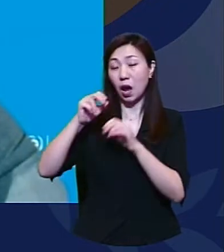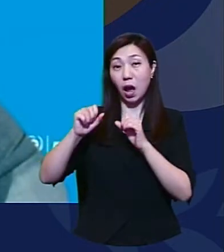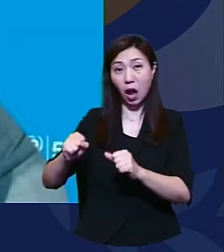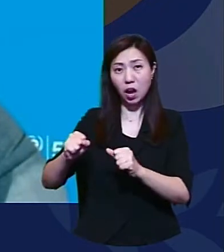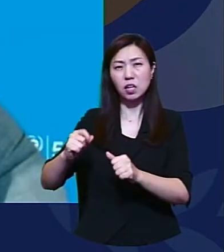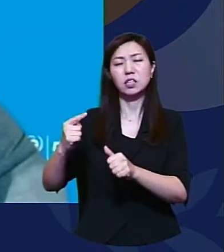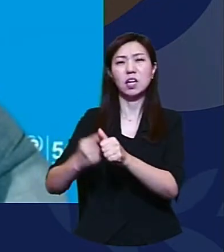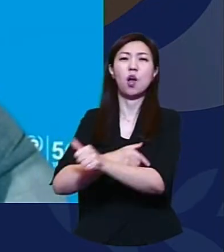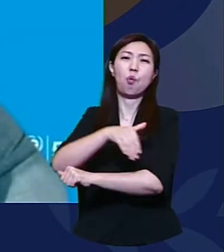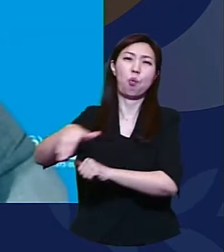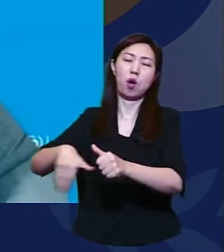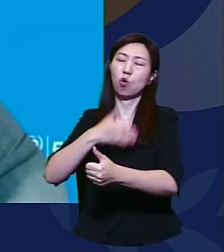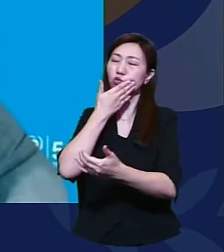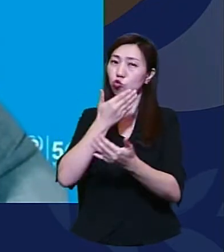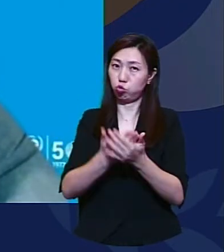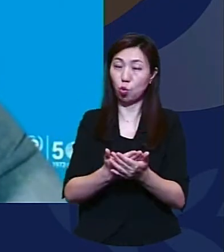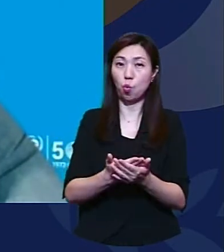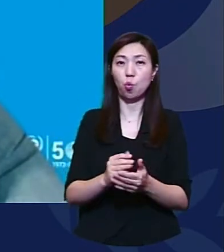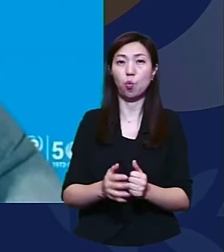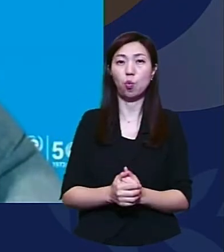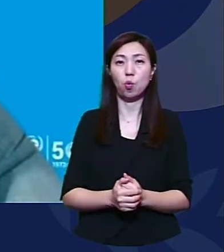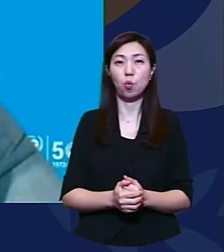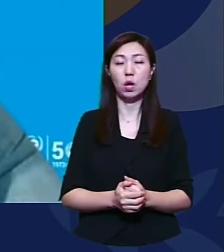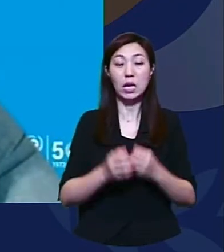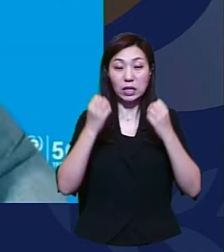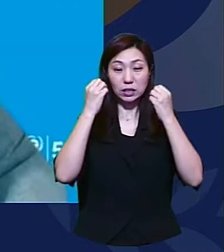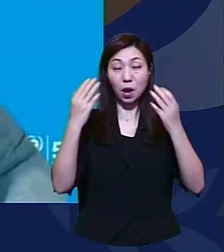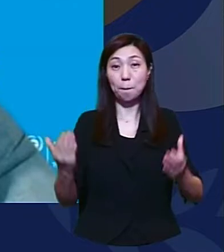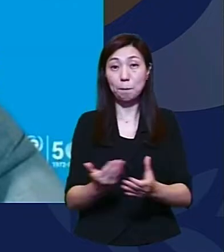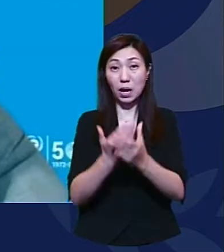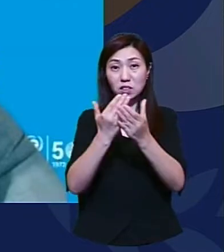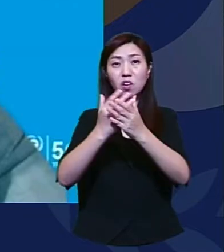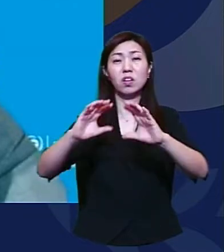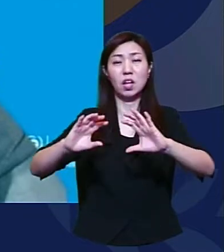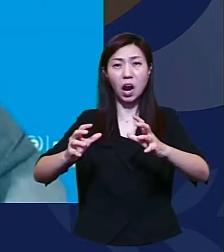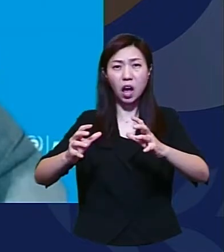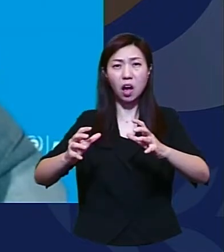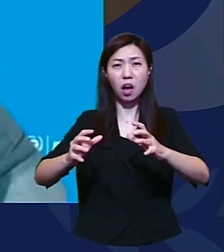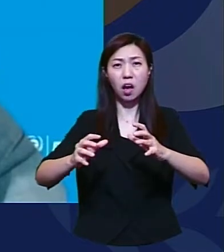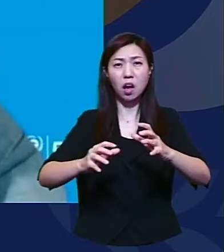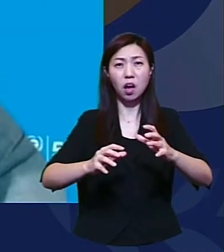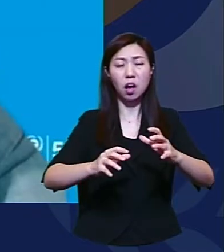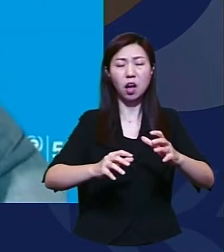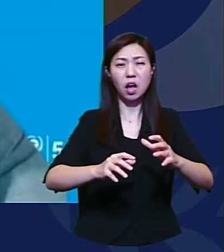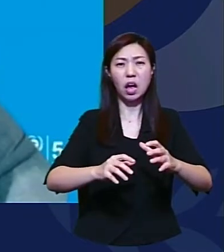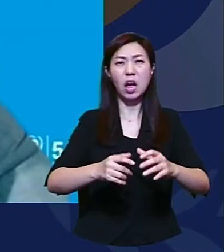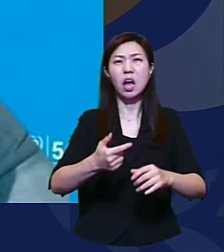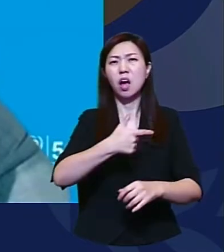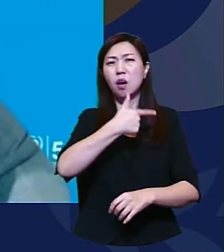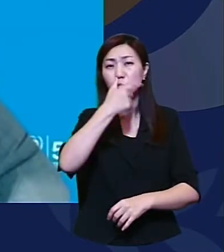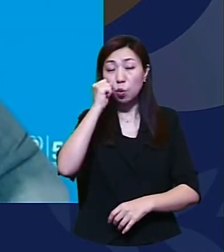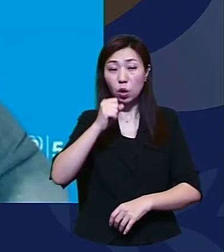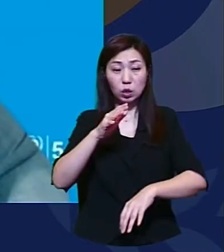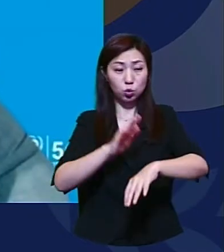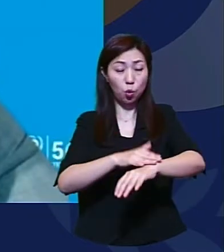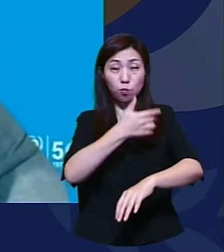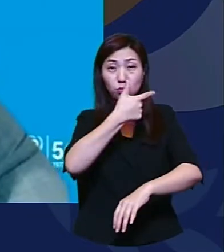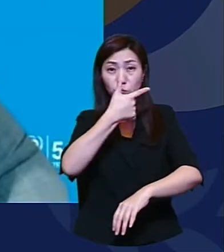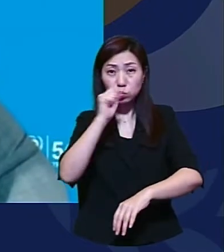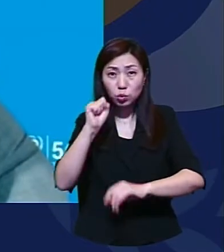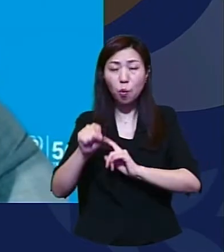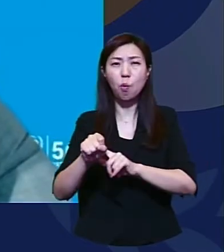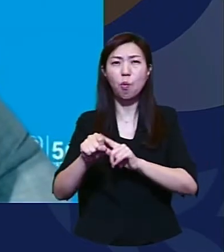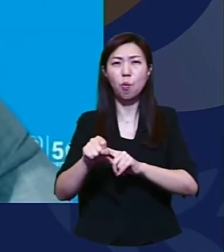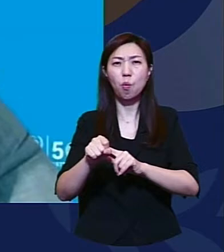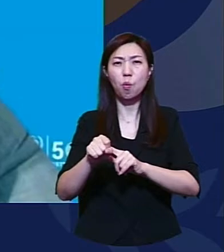the types of highly skilled labor that are often lacking in emerging economies. These countries